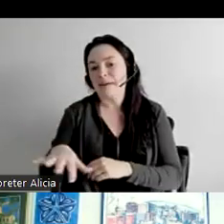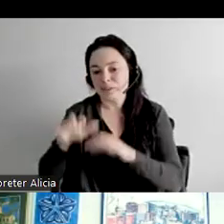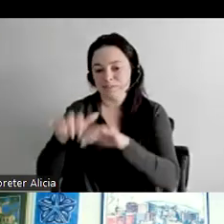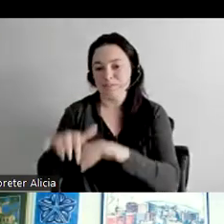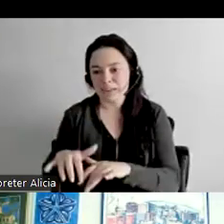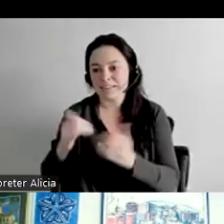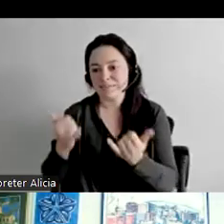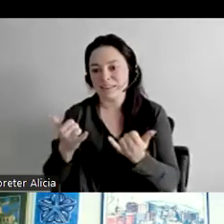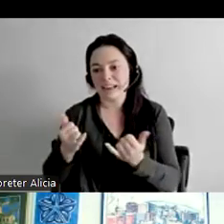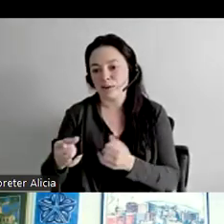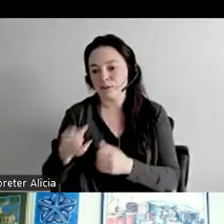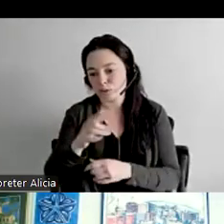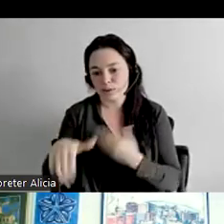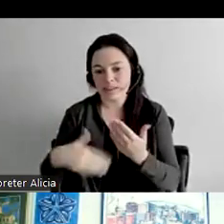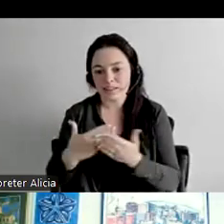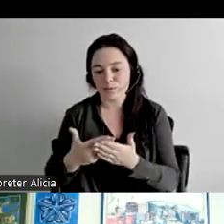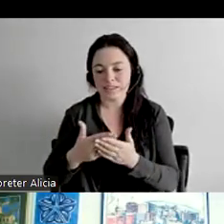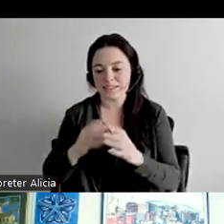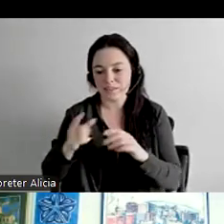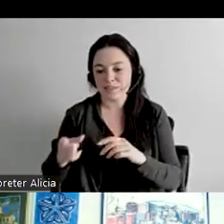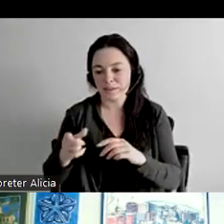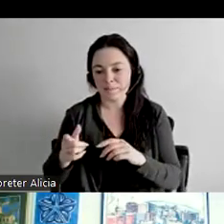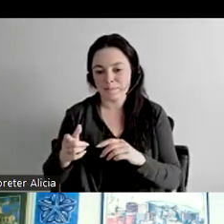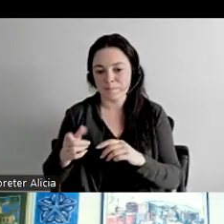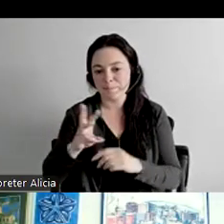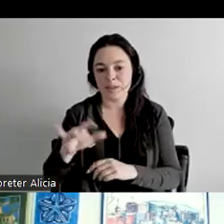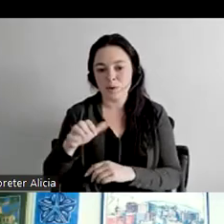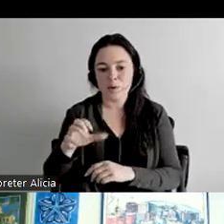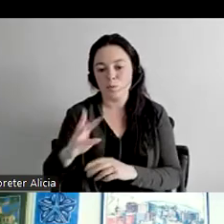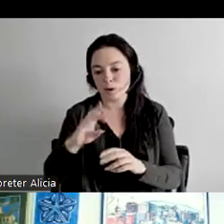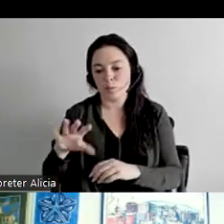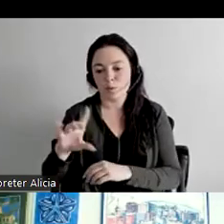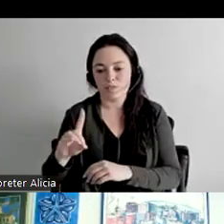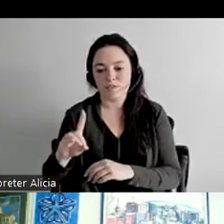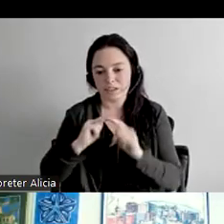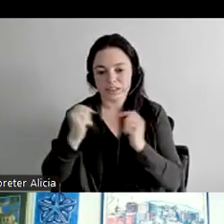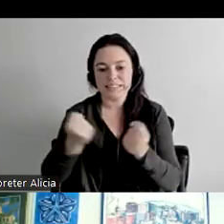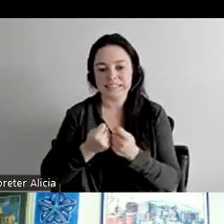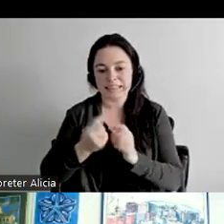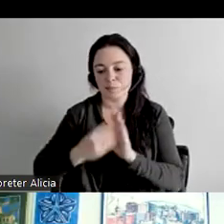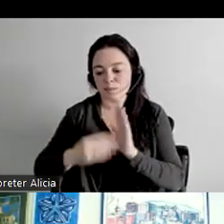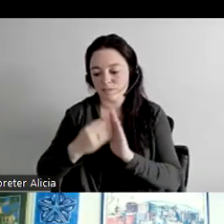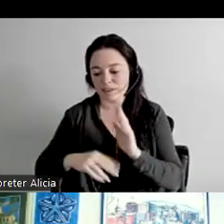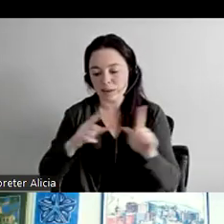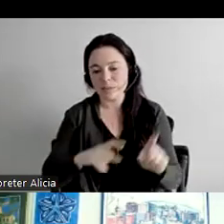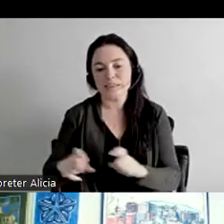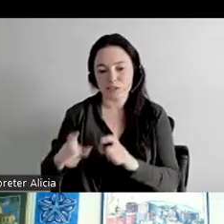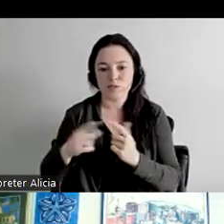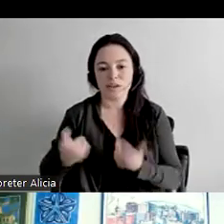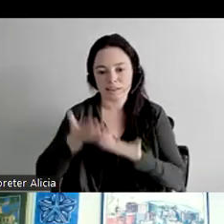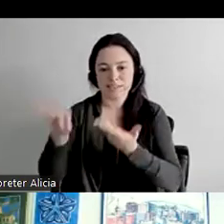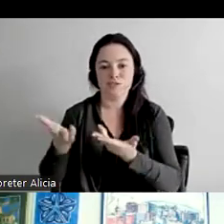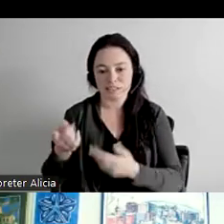So you and the rest of the William Warfield team fill out the survey and suggest that, please.